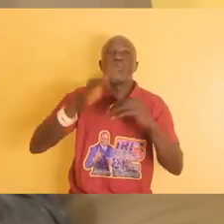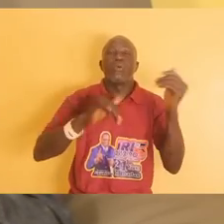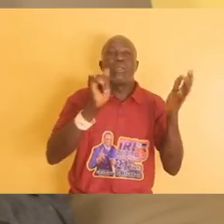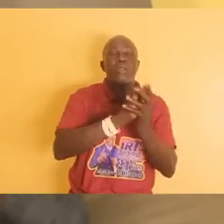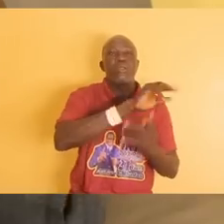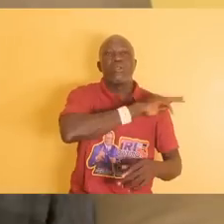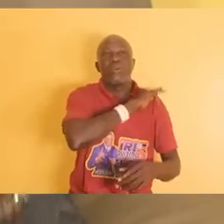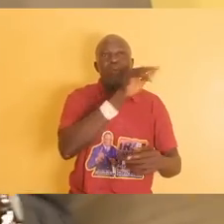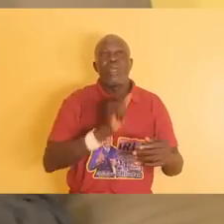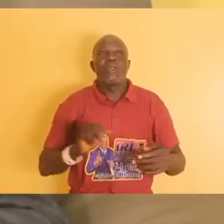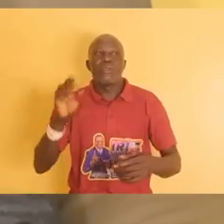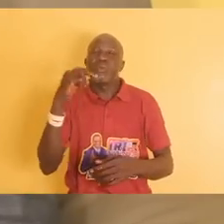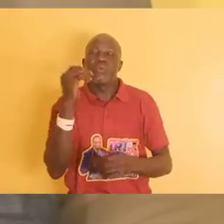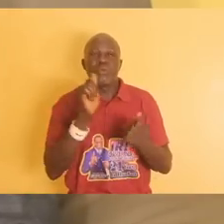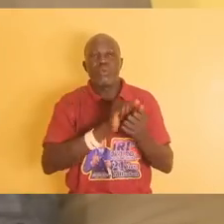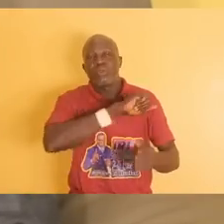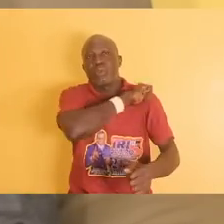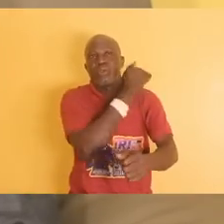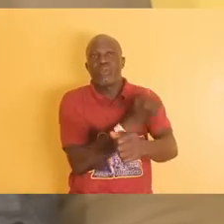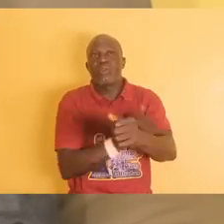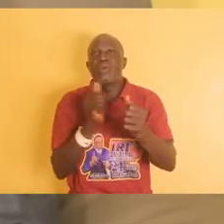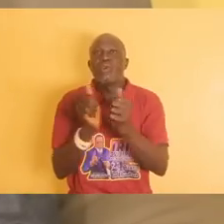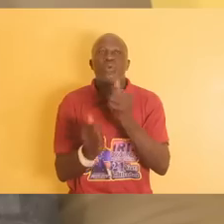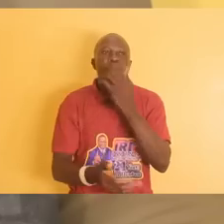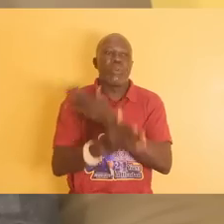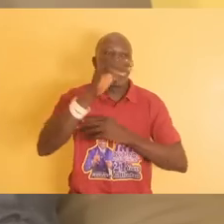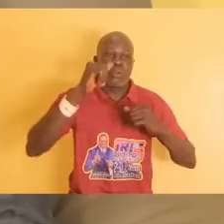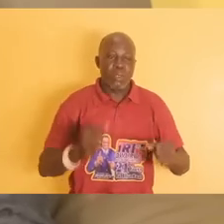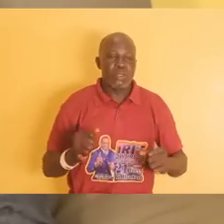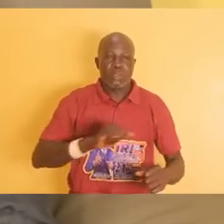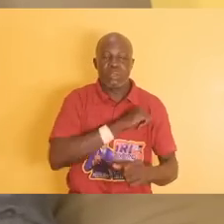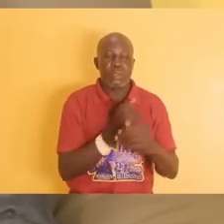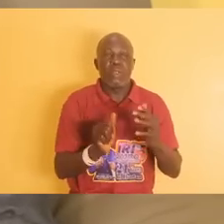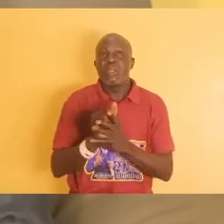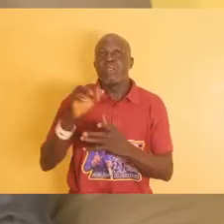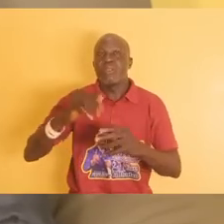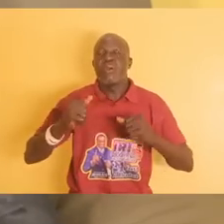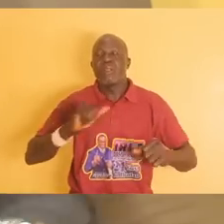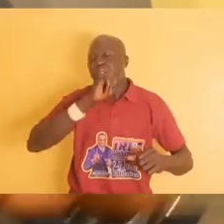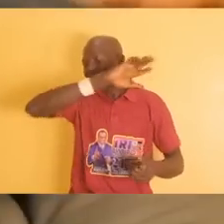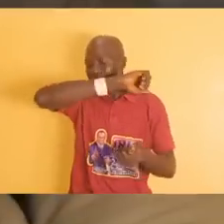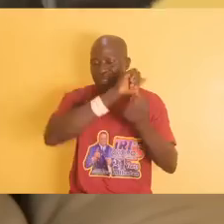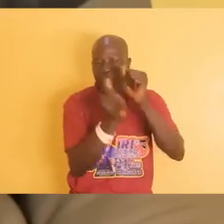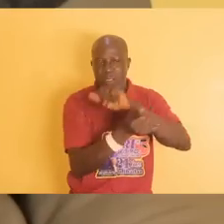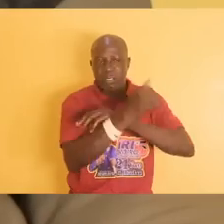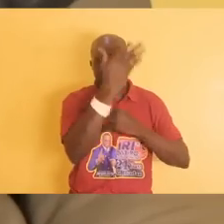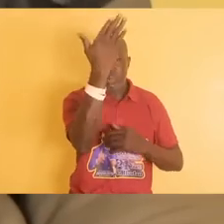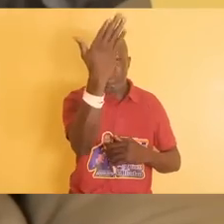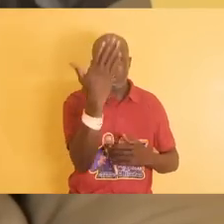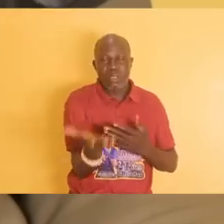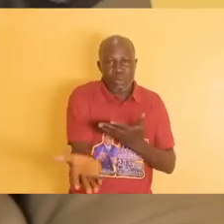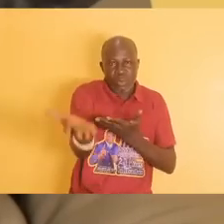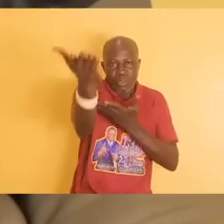than your mate. I speak with authority, with the power of the Almighty God, the power that never